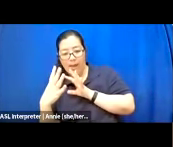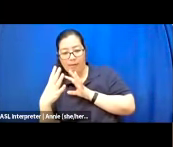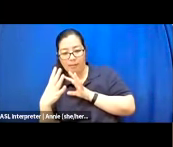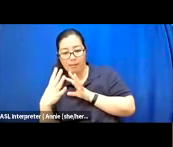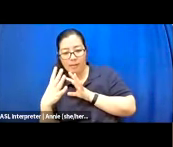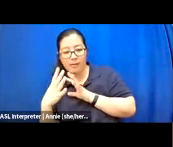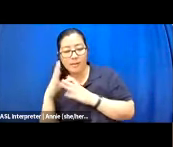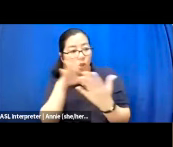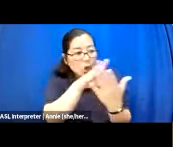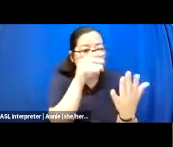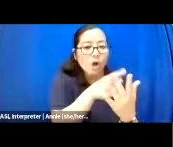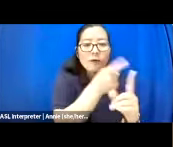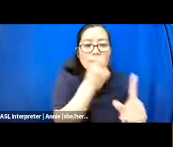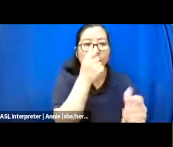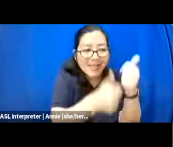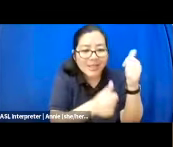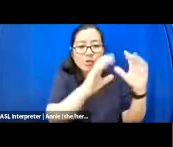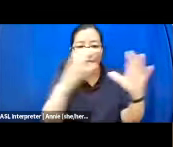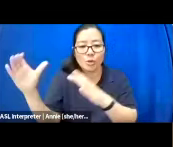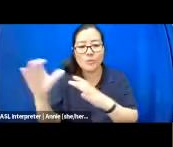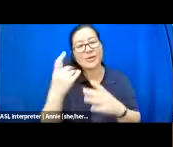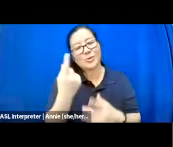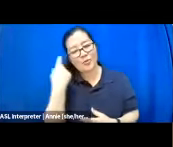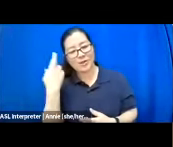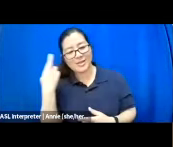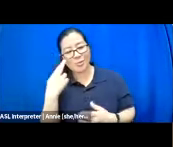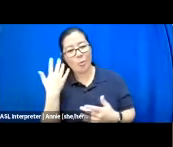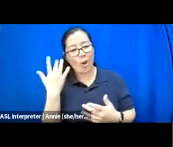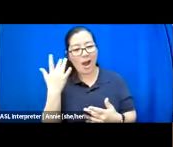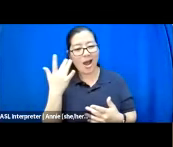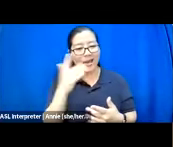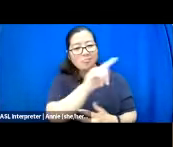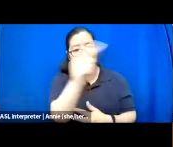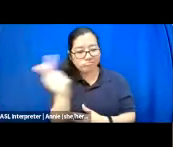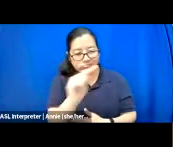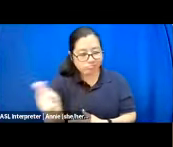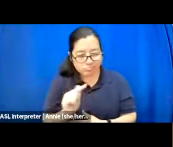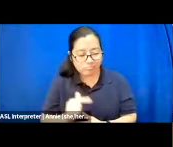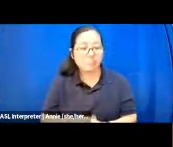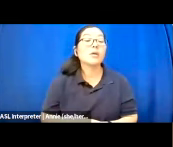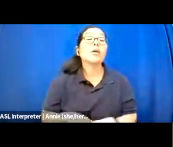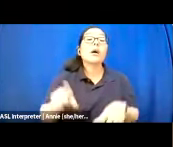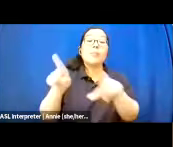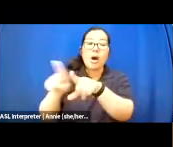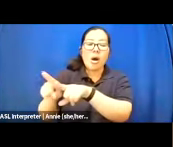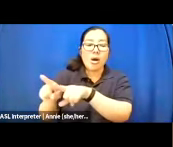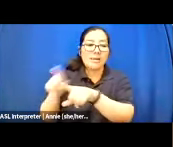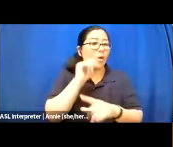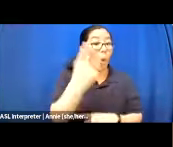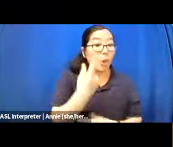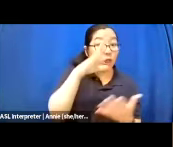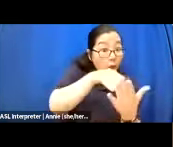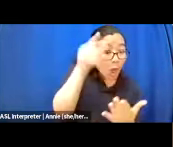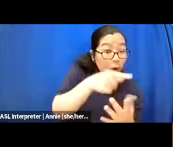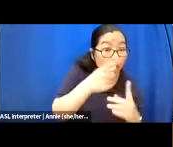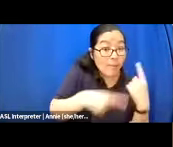that group, obviously. That's one reason why I'm doing that. But then in the same token, we can also give each other a little feedback and